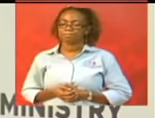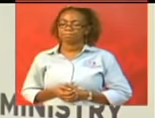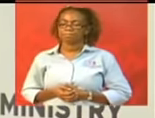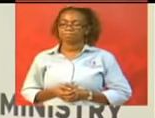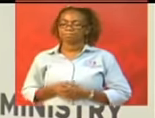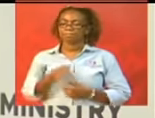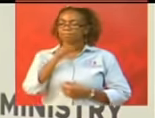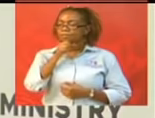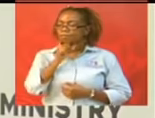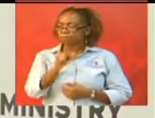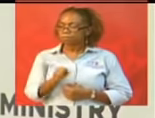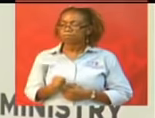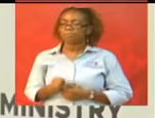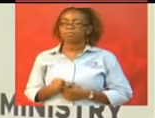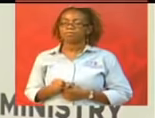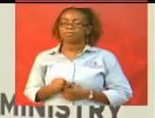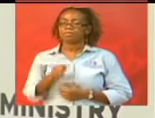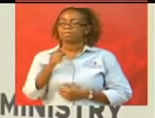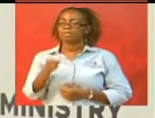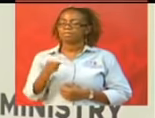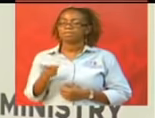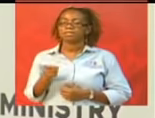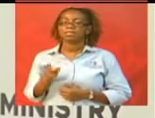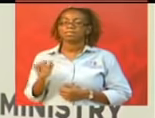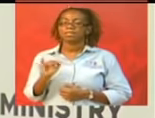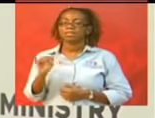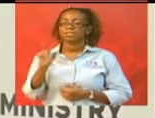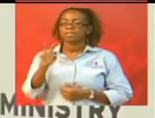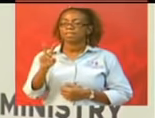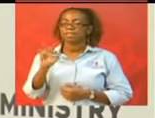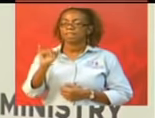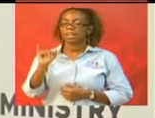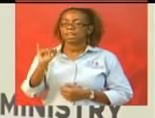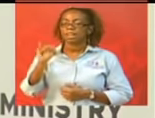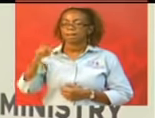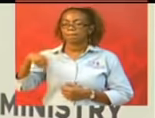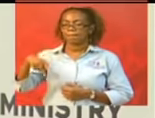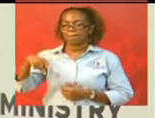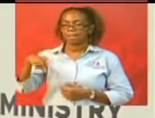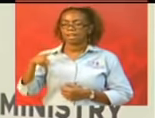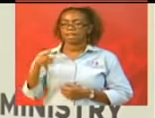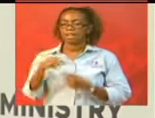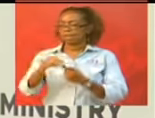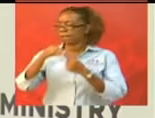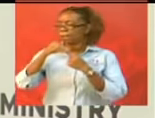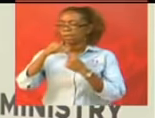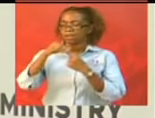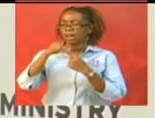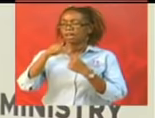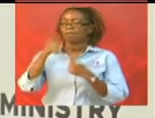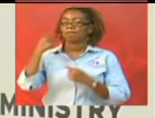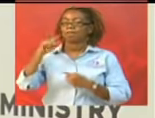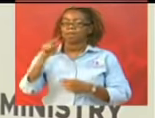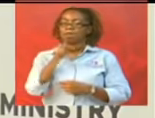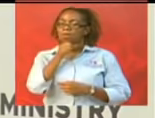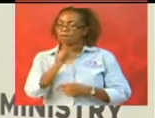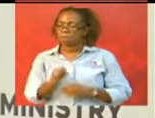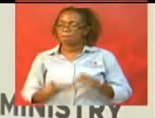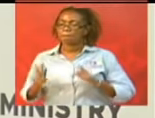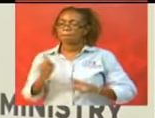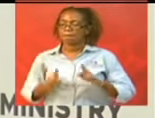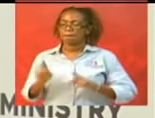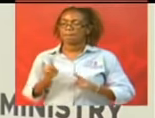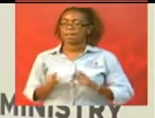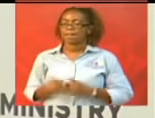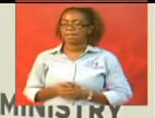experience is a highly personalized VIP experience for the elderly. We also have in